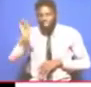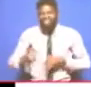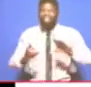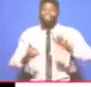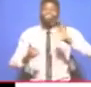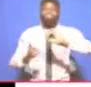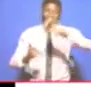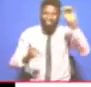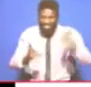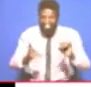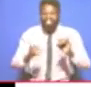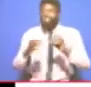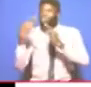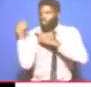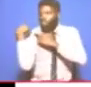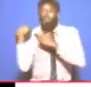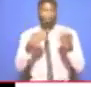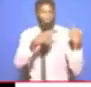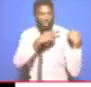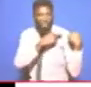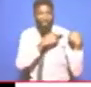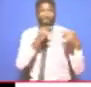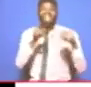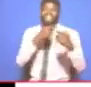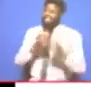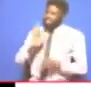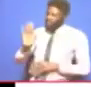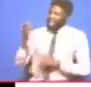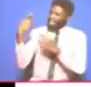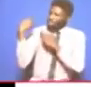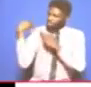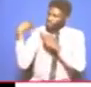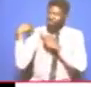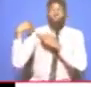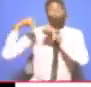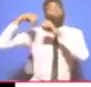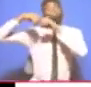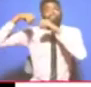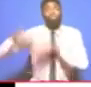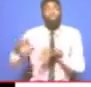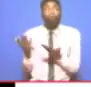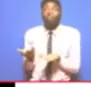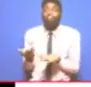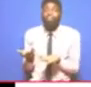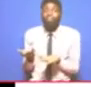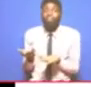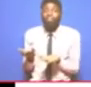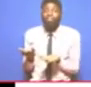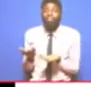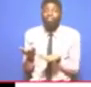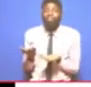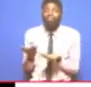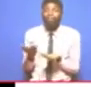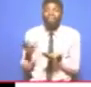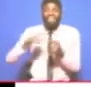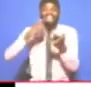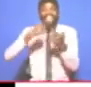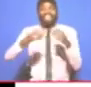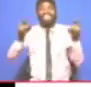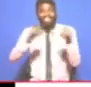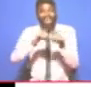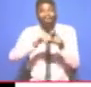responsibilities, then you abscond your responsibilities. Then on the other side, you have